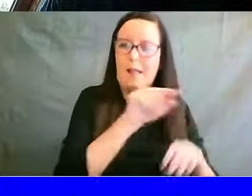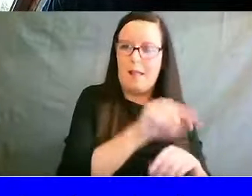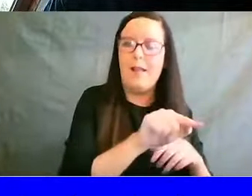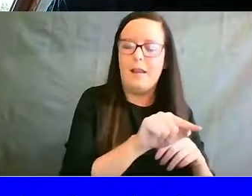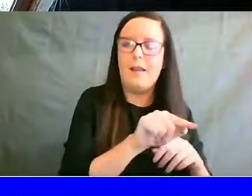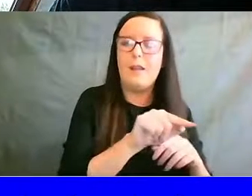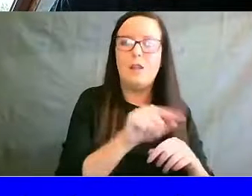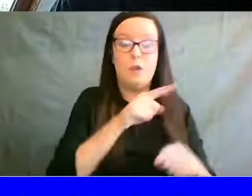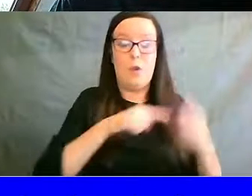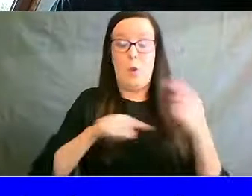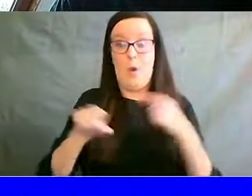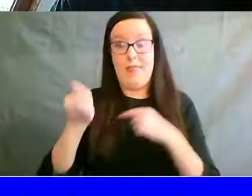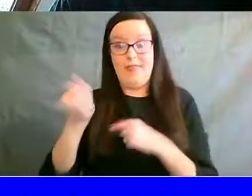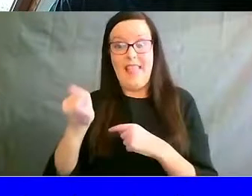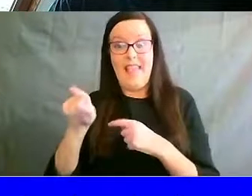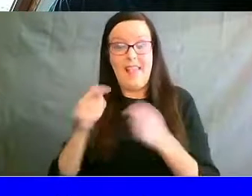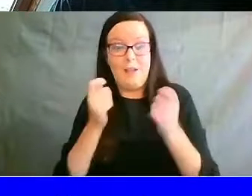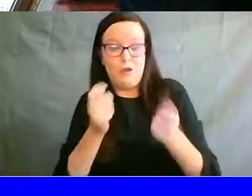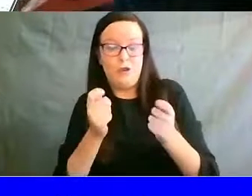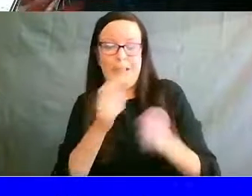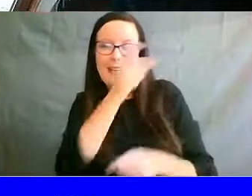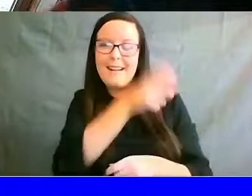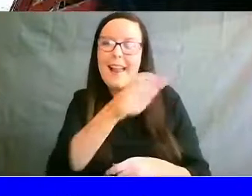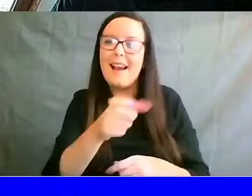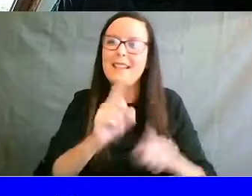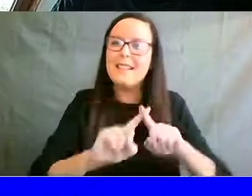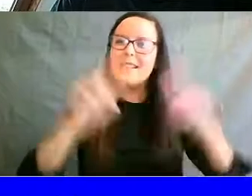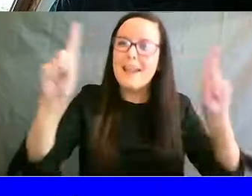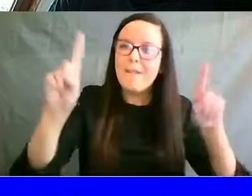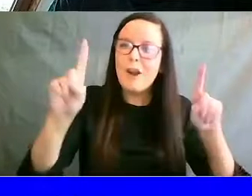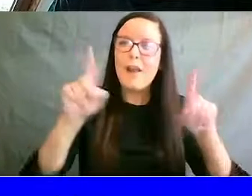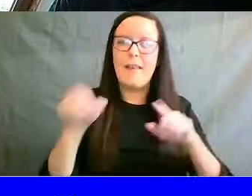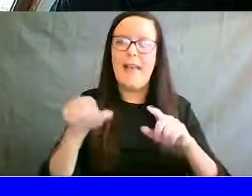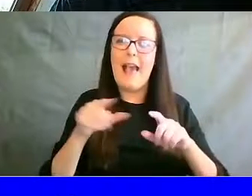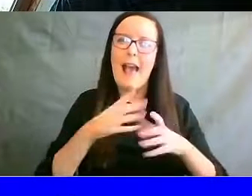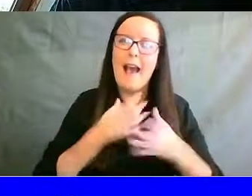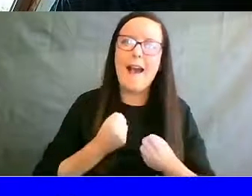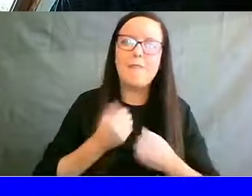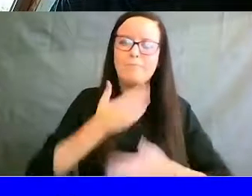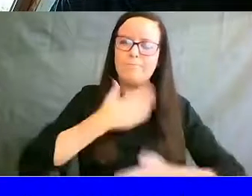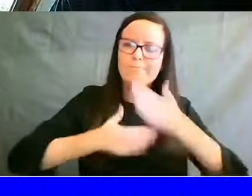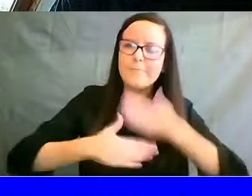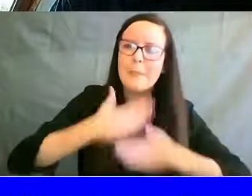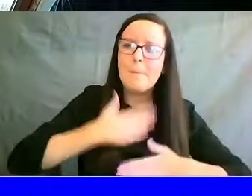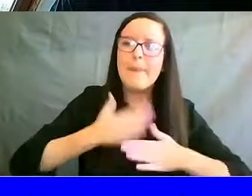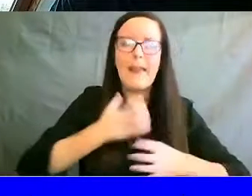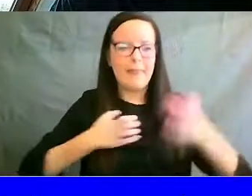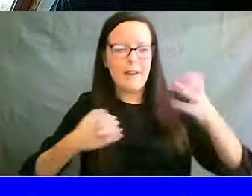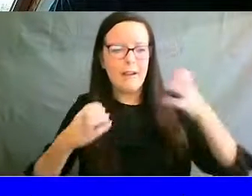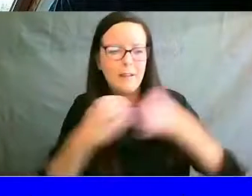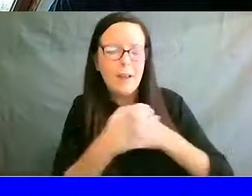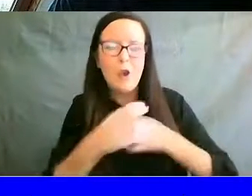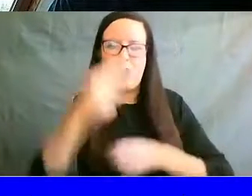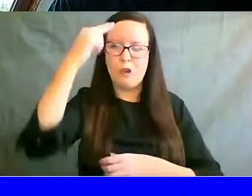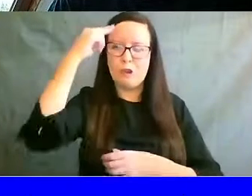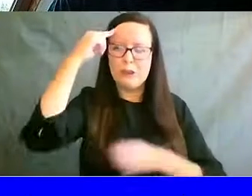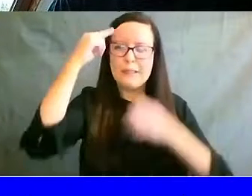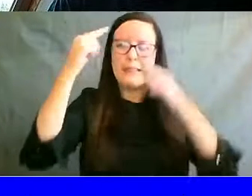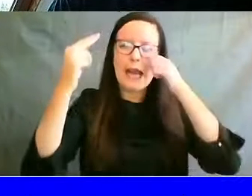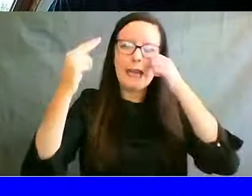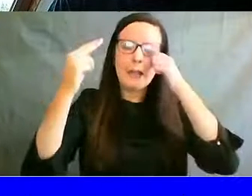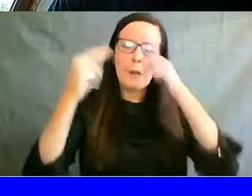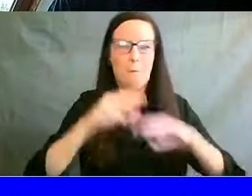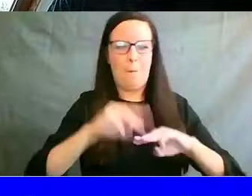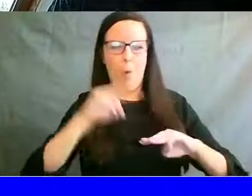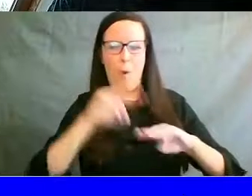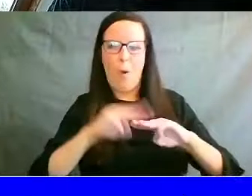tend to treat their clients very differently, much more kind of sympathetic, engage in a way that they're much more likely to understand. And